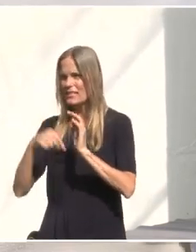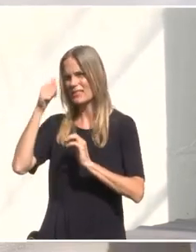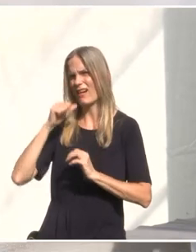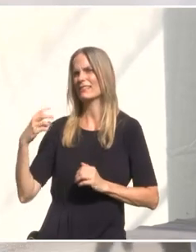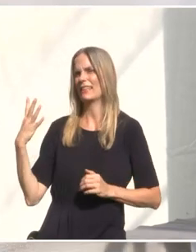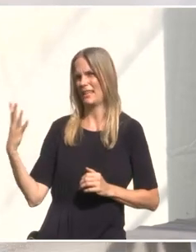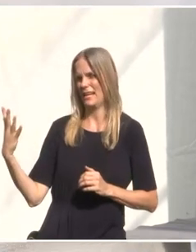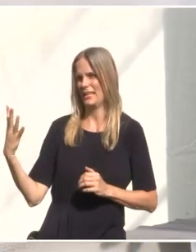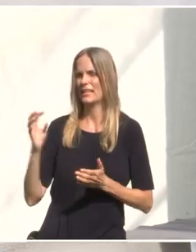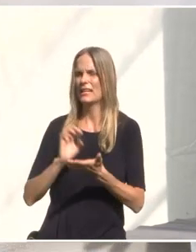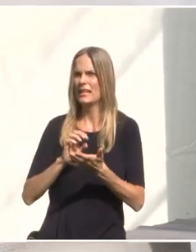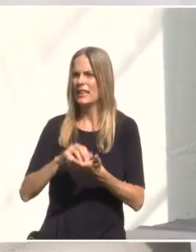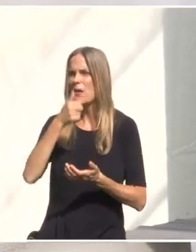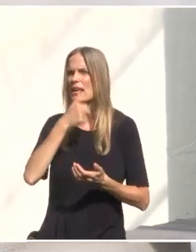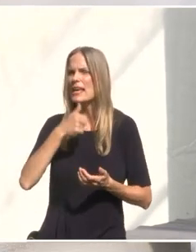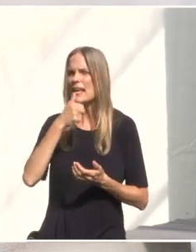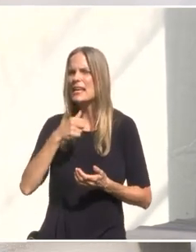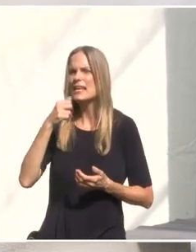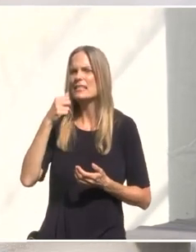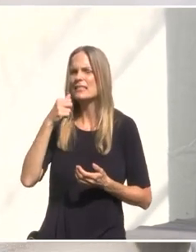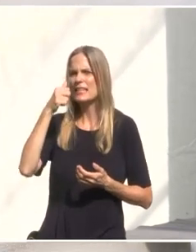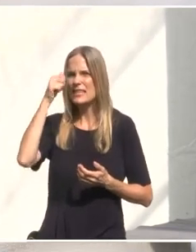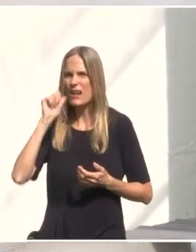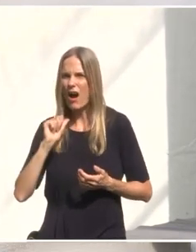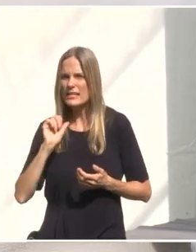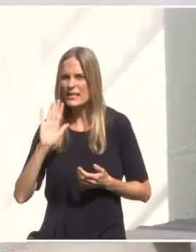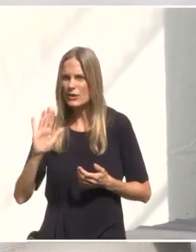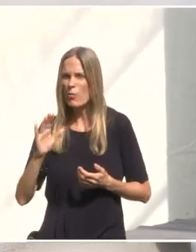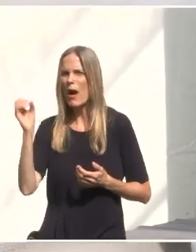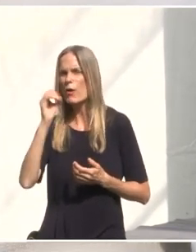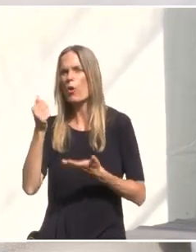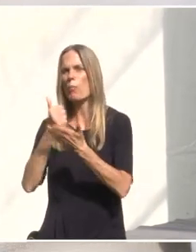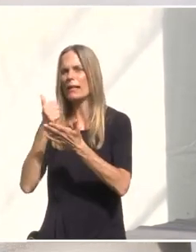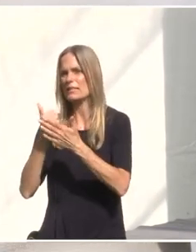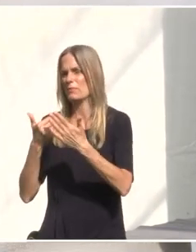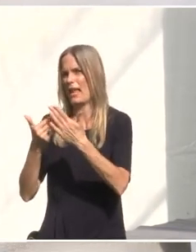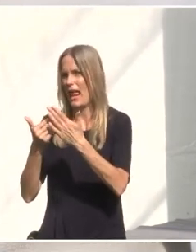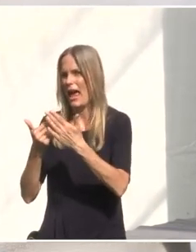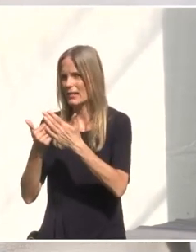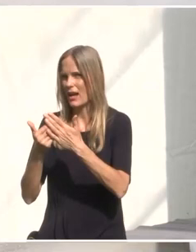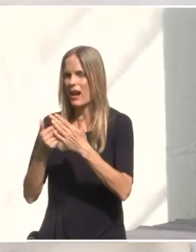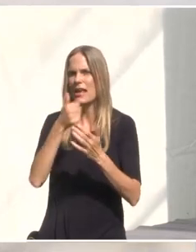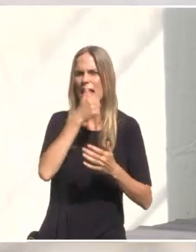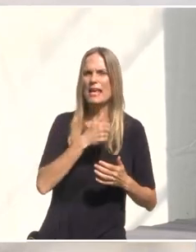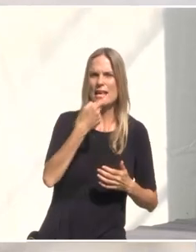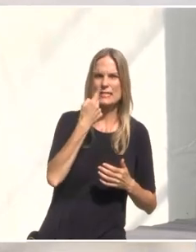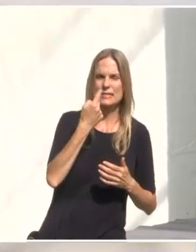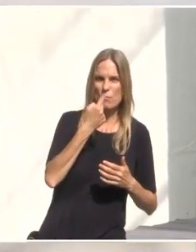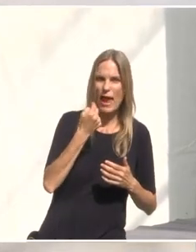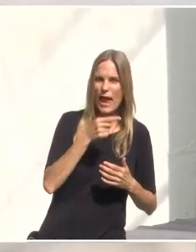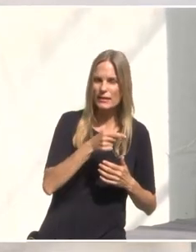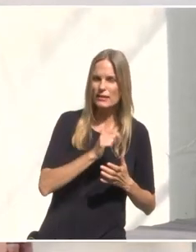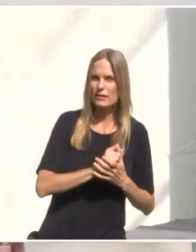4. So Estonian women are quite close to the EU average, and the Estonian men are just